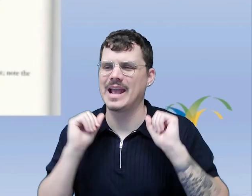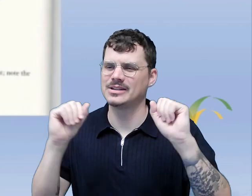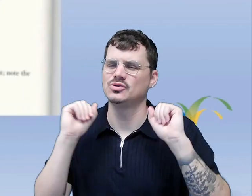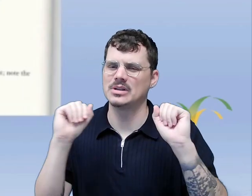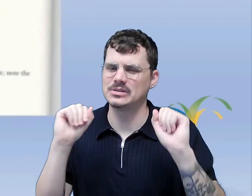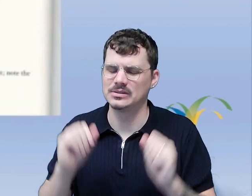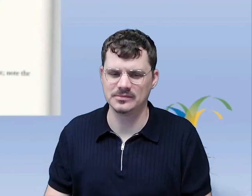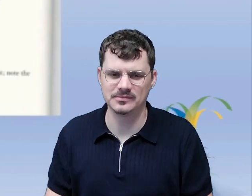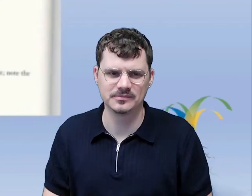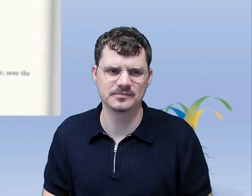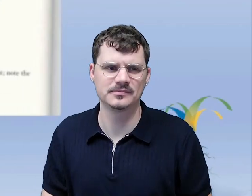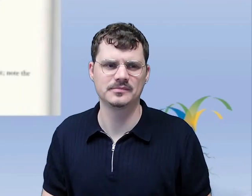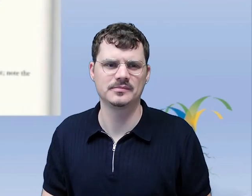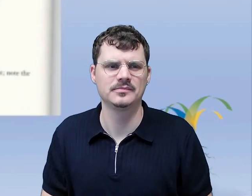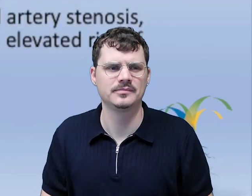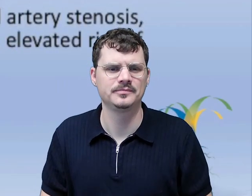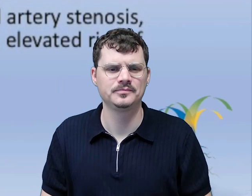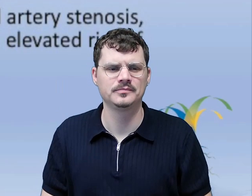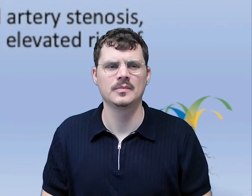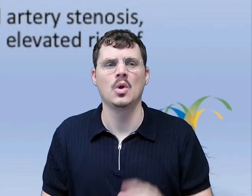and exercise endurance.